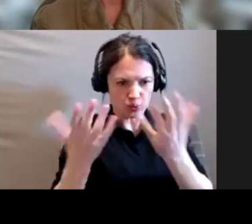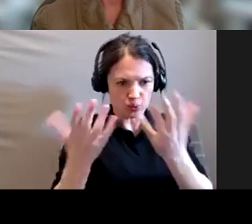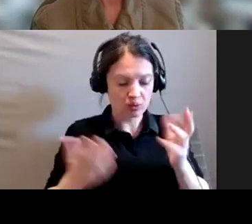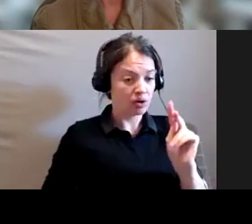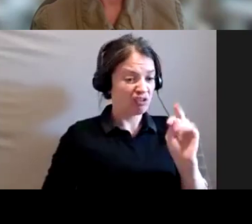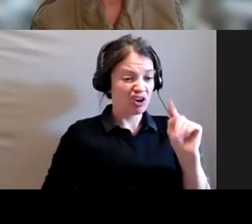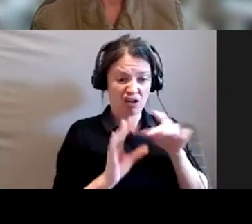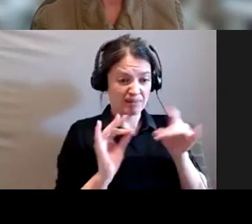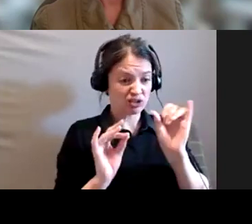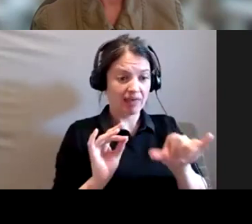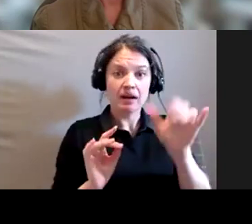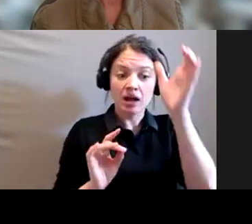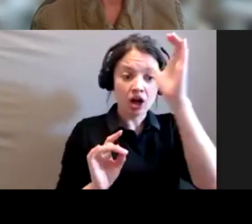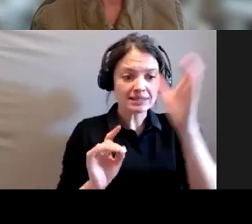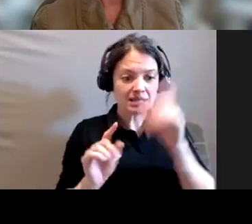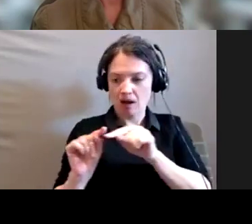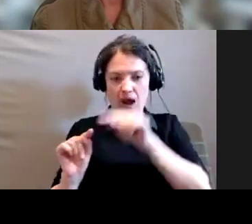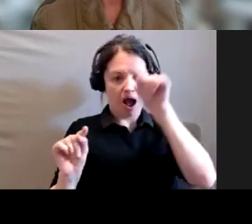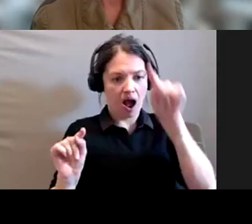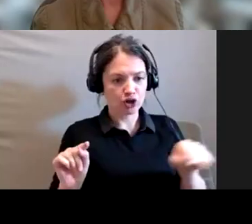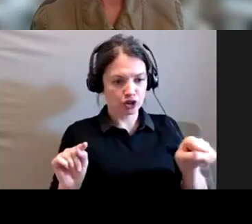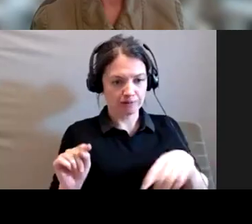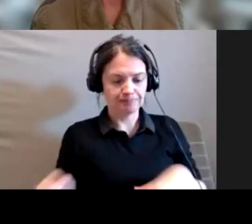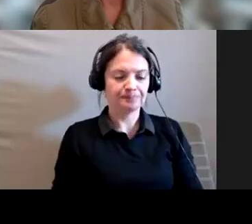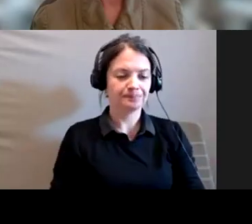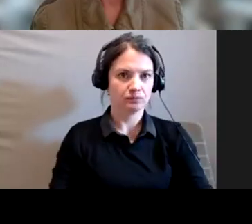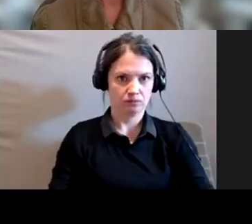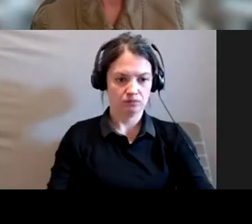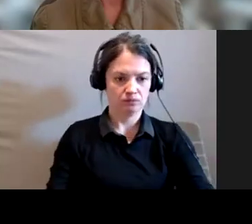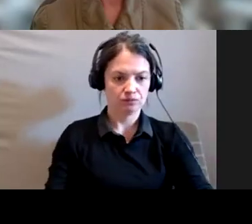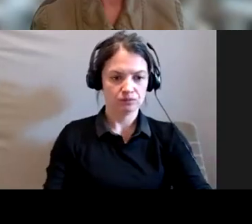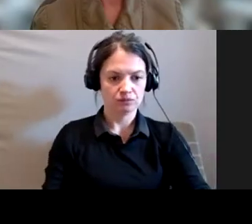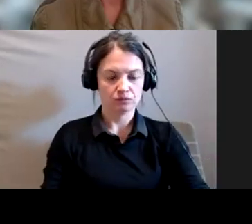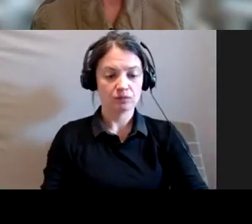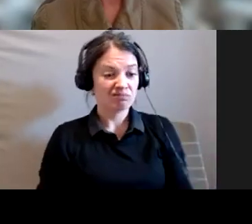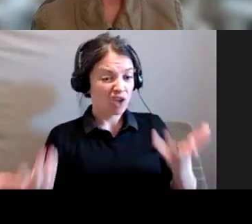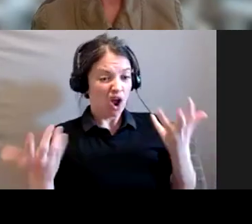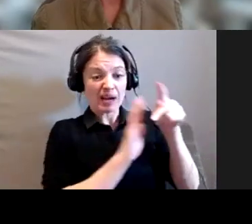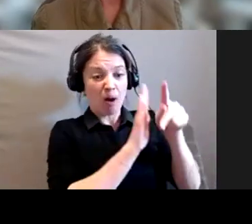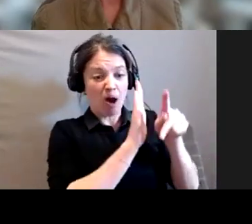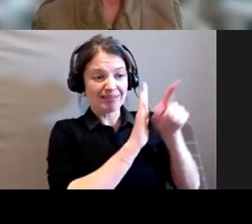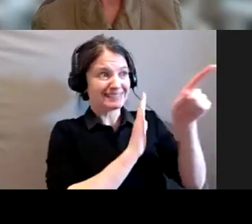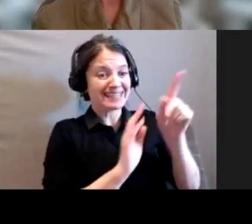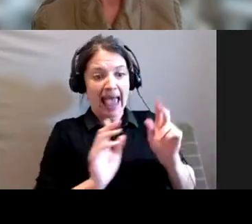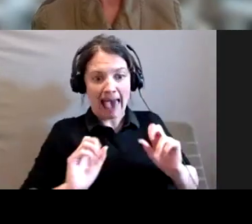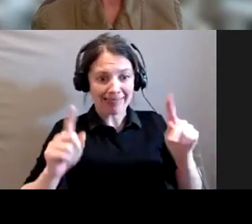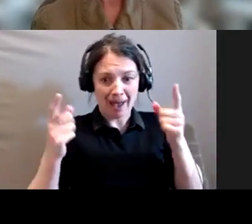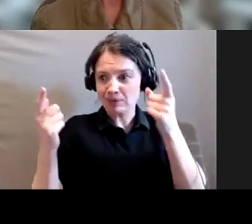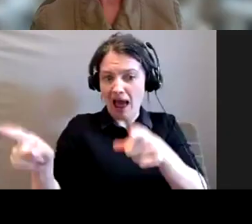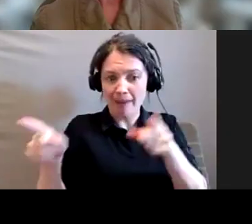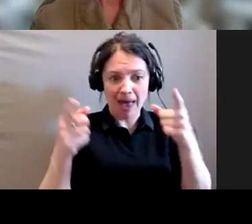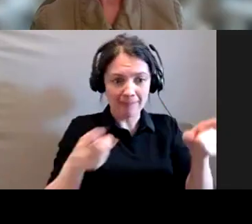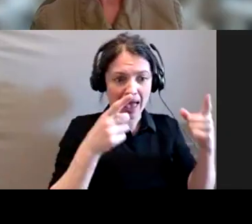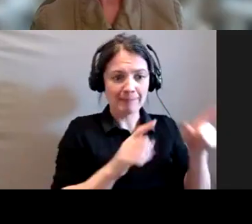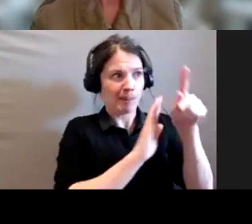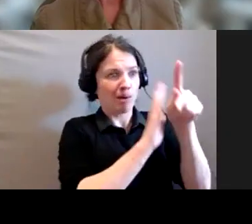with that concept of the arc, which is that it's baked into the cake right now, and that's really the most important thing for all of us to